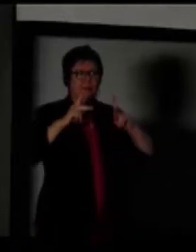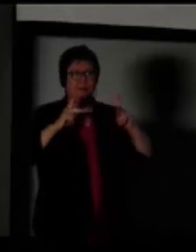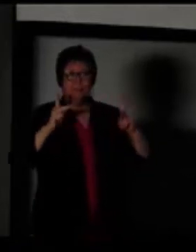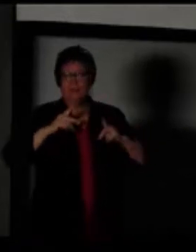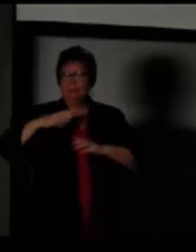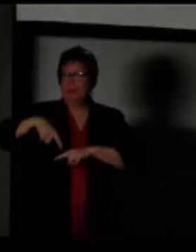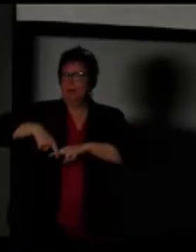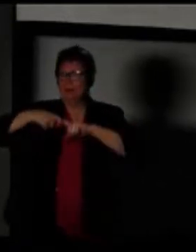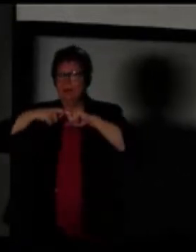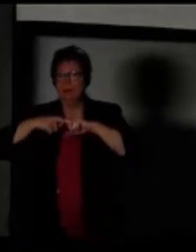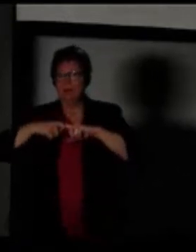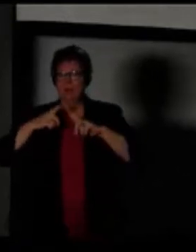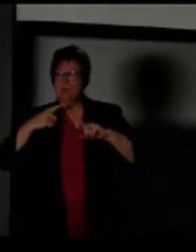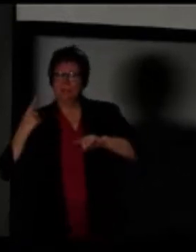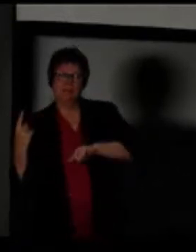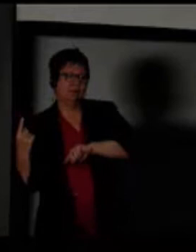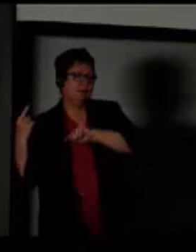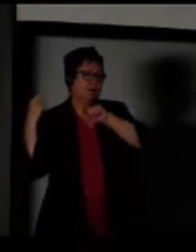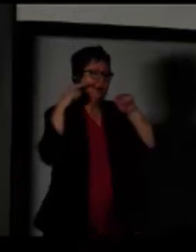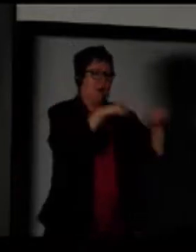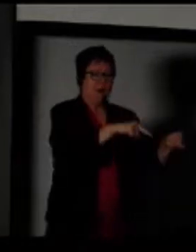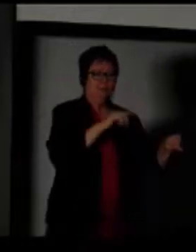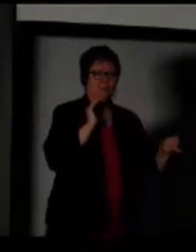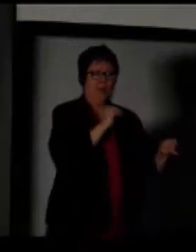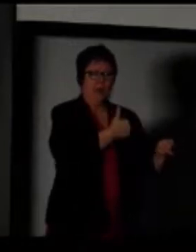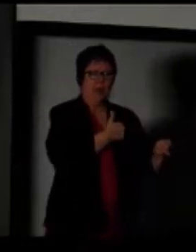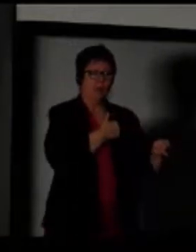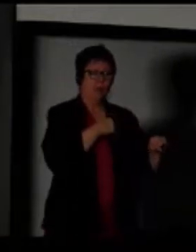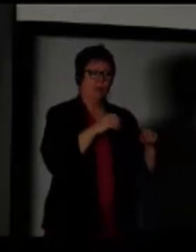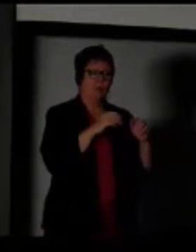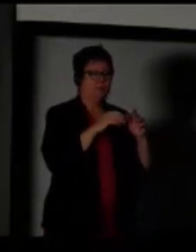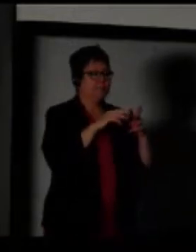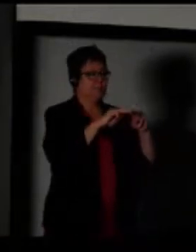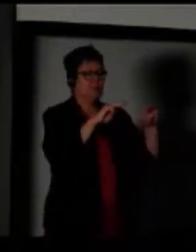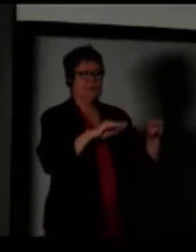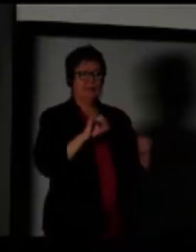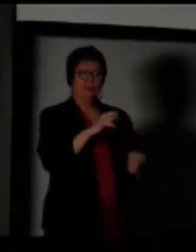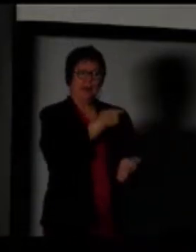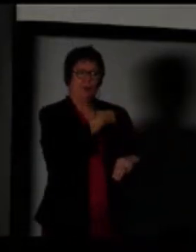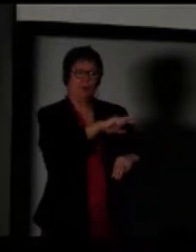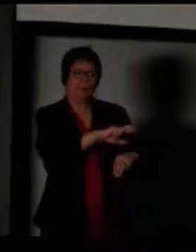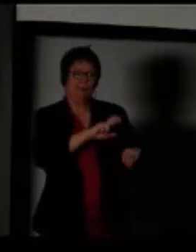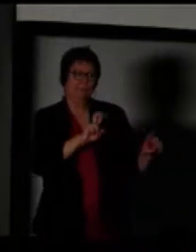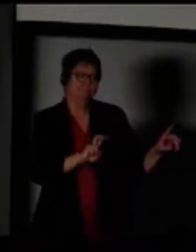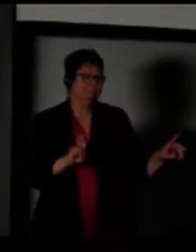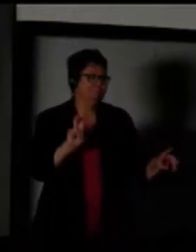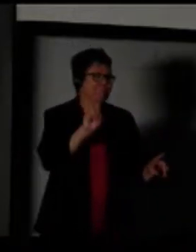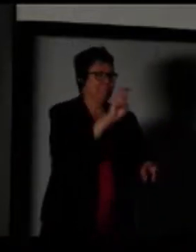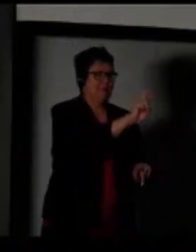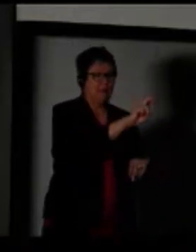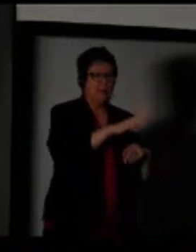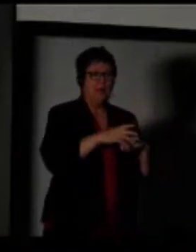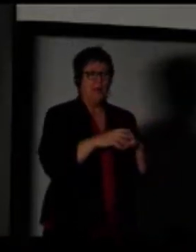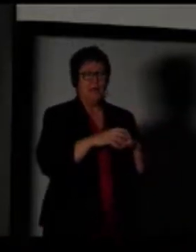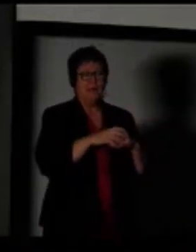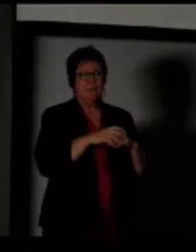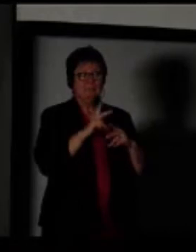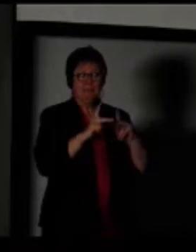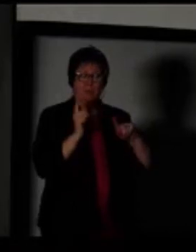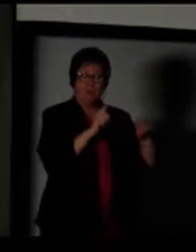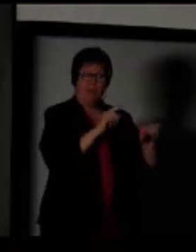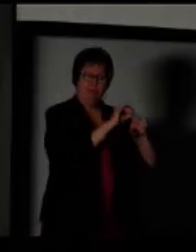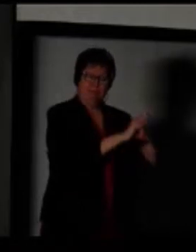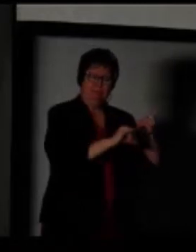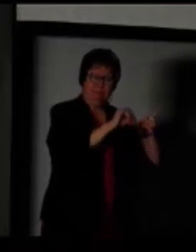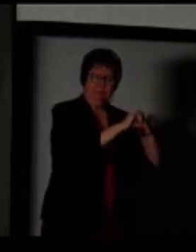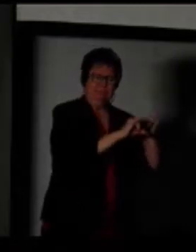museums. When people come, they stay for hours. The average visit to the Smithsonian Museum is about 2 to 3 hours. People come to